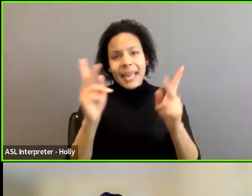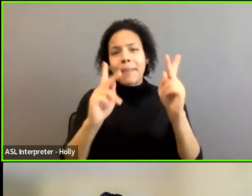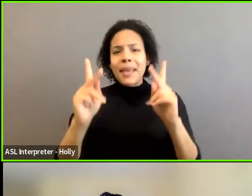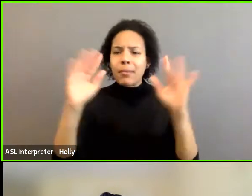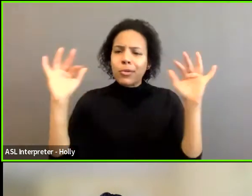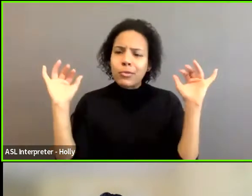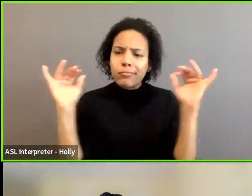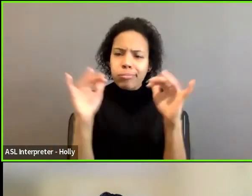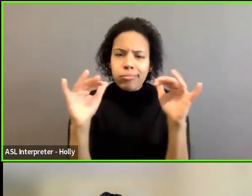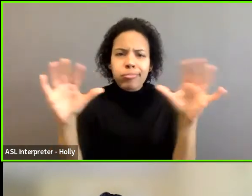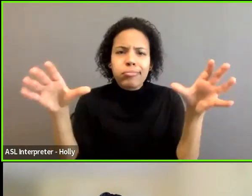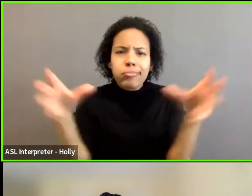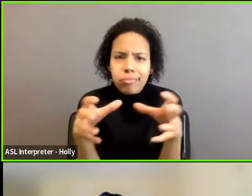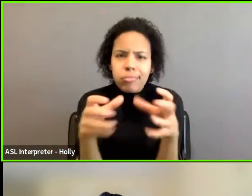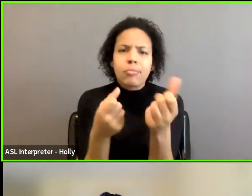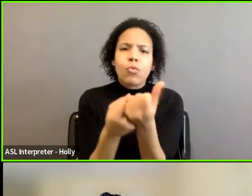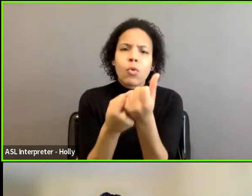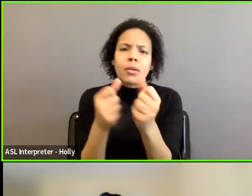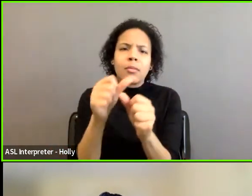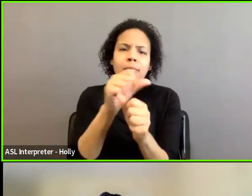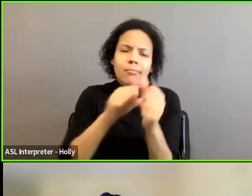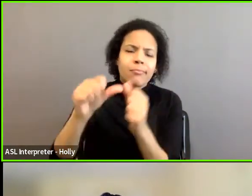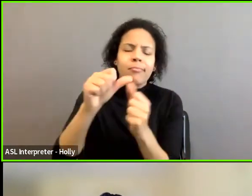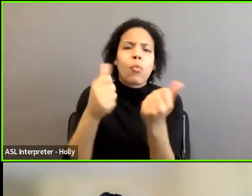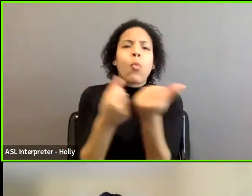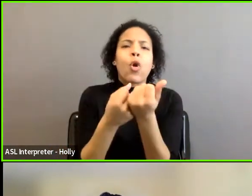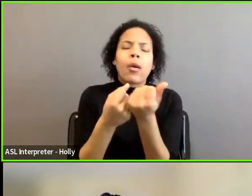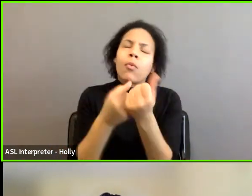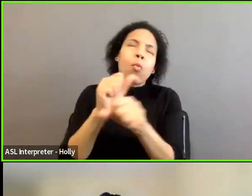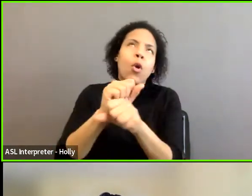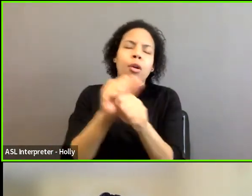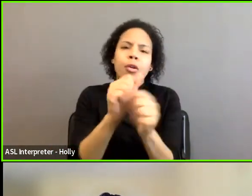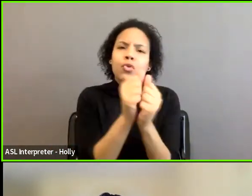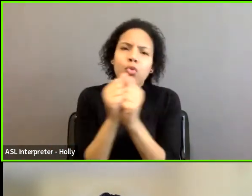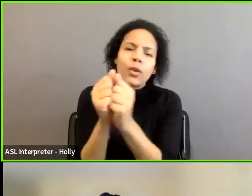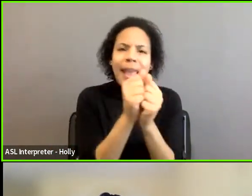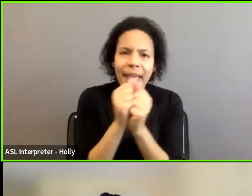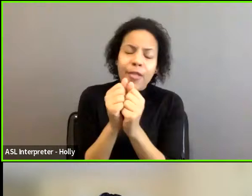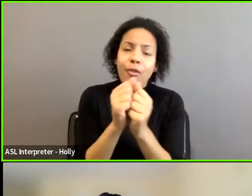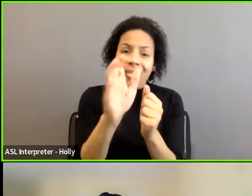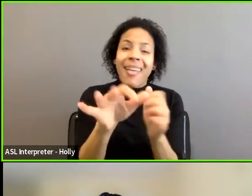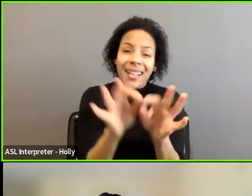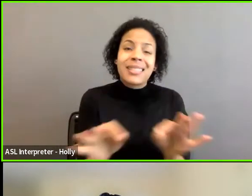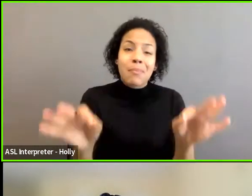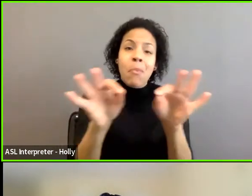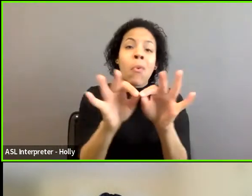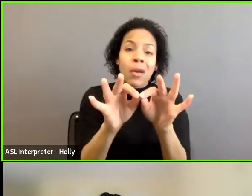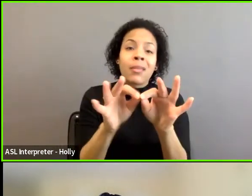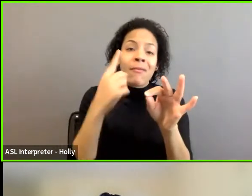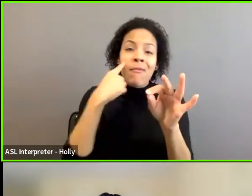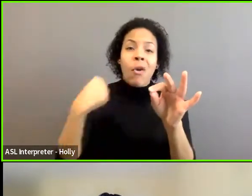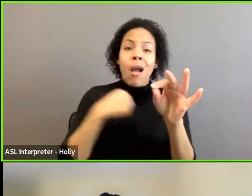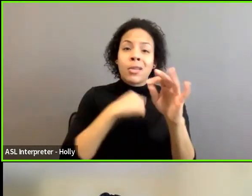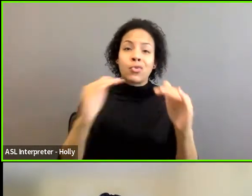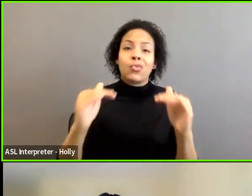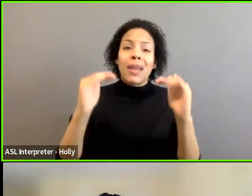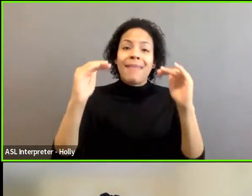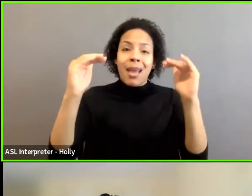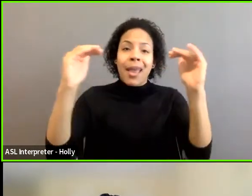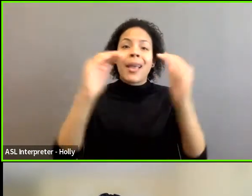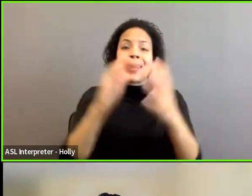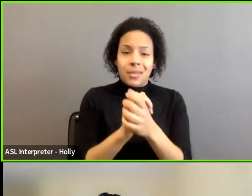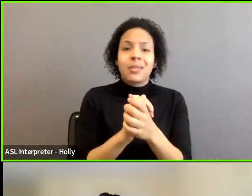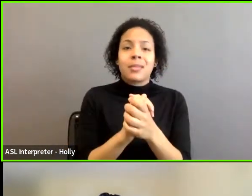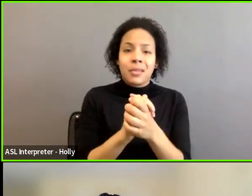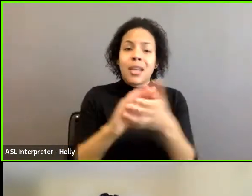about, who's shining or who's outshining who. It's all about the community. It's all about the collective, and it's